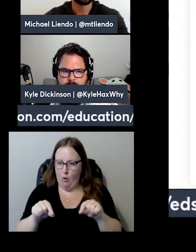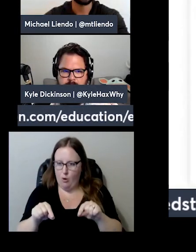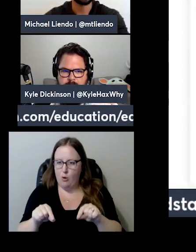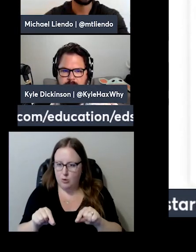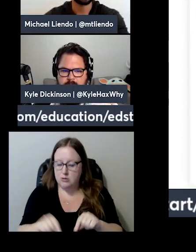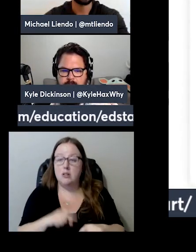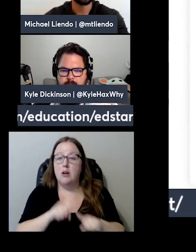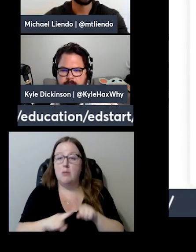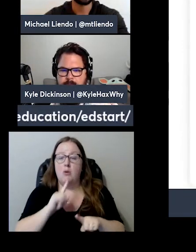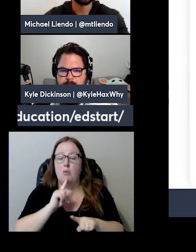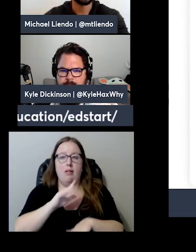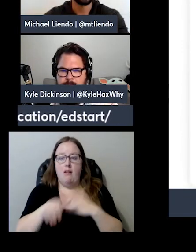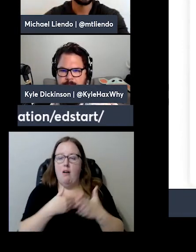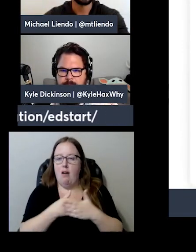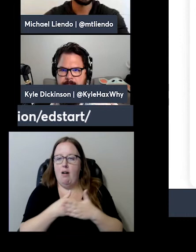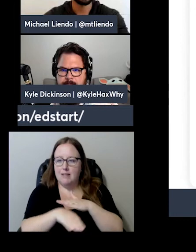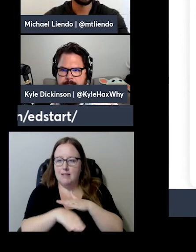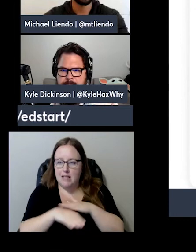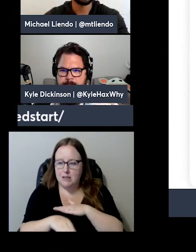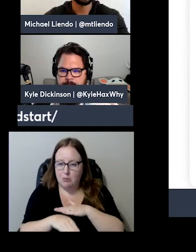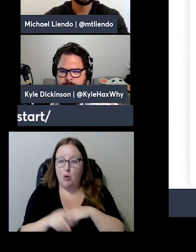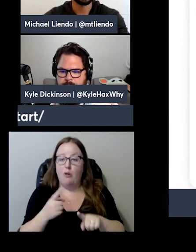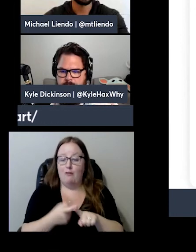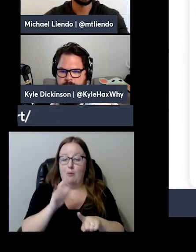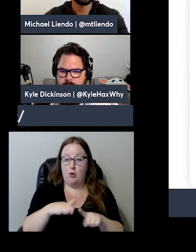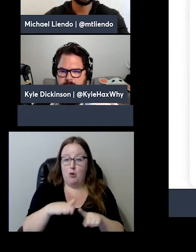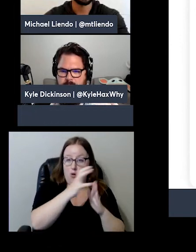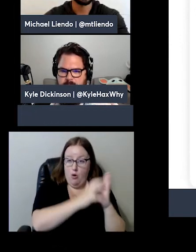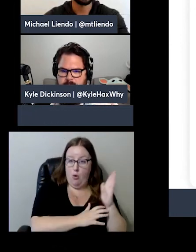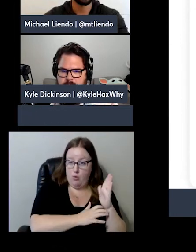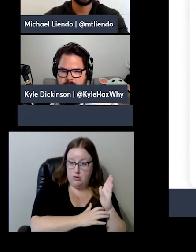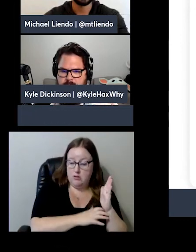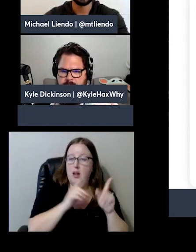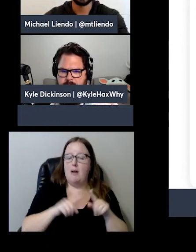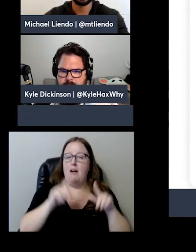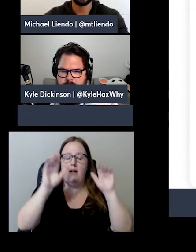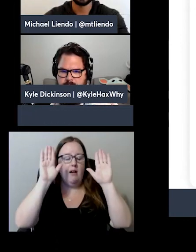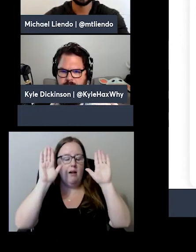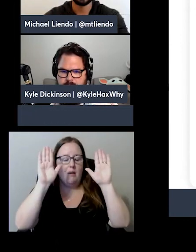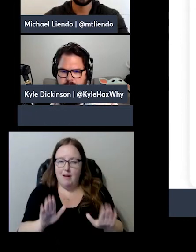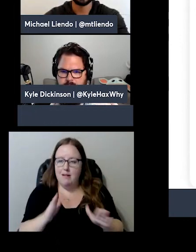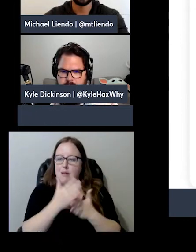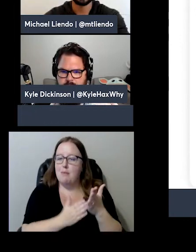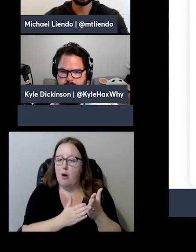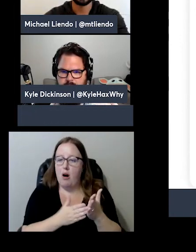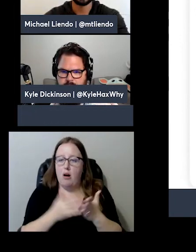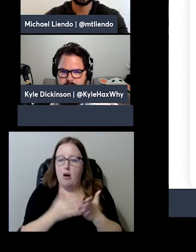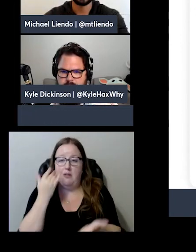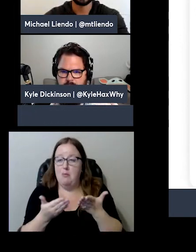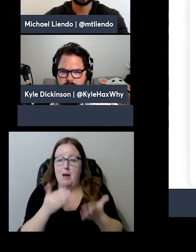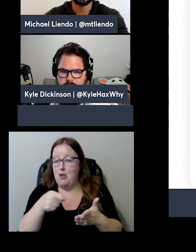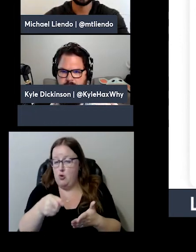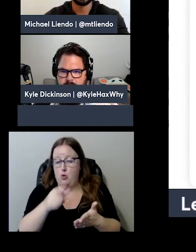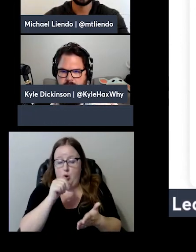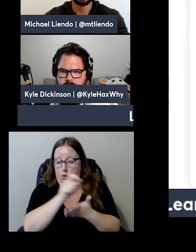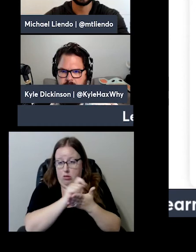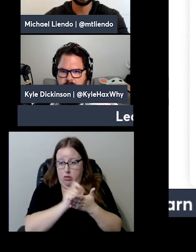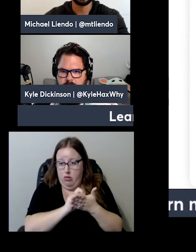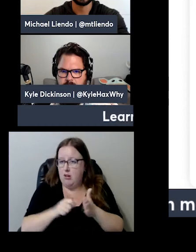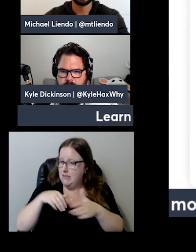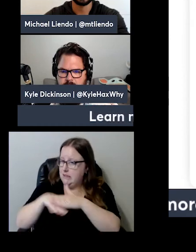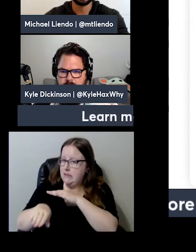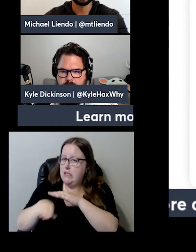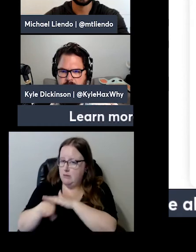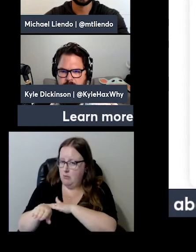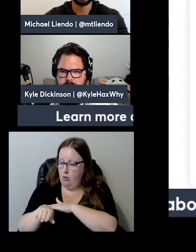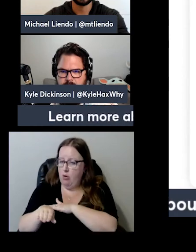all accessible from your own notes. But the amazing part is, if you're not a note writer, this is all accessible if you